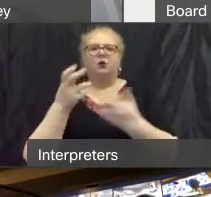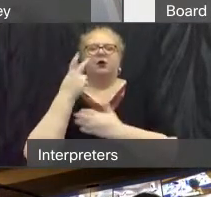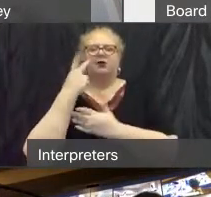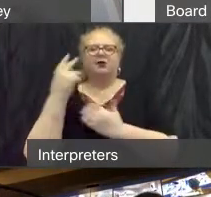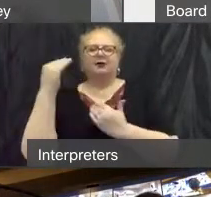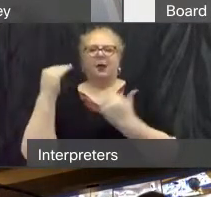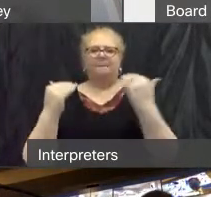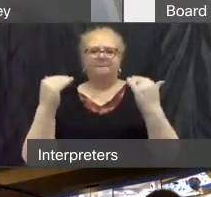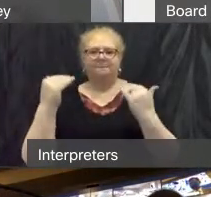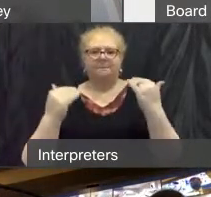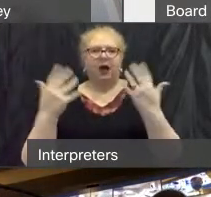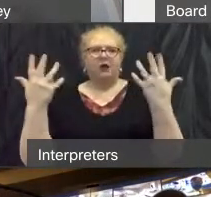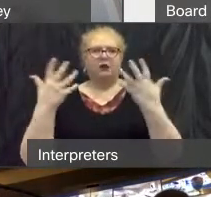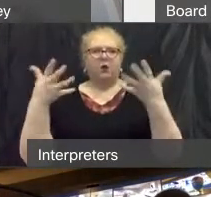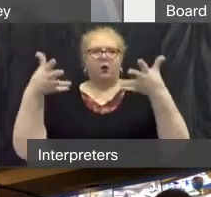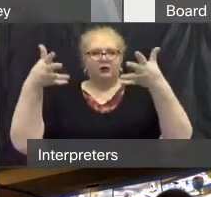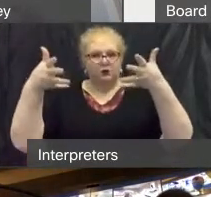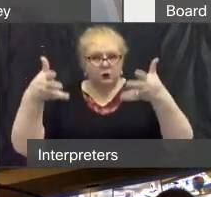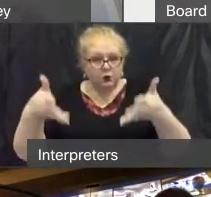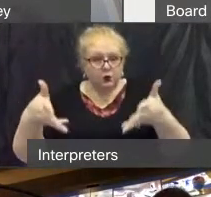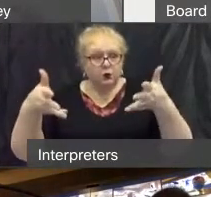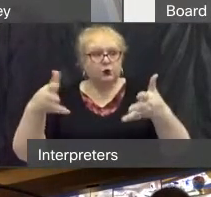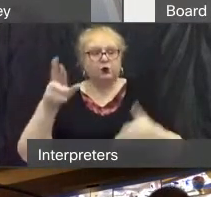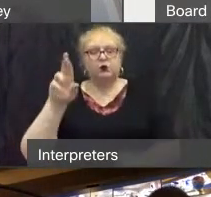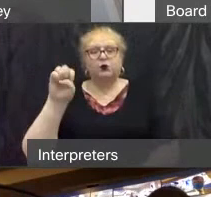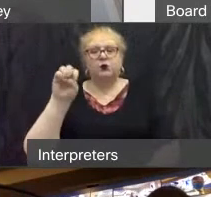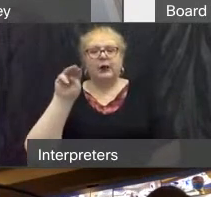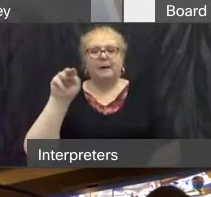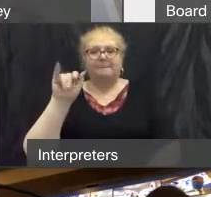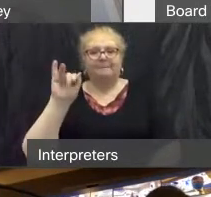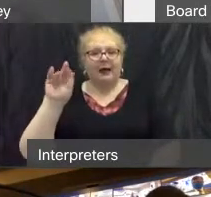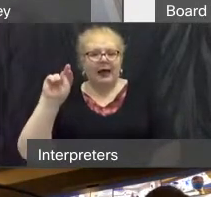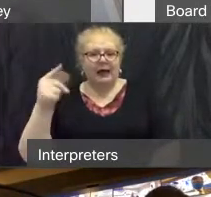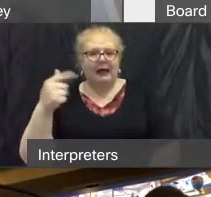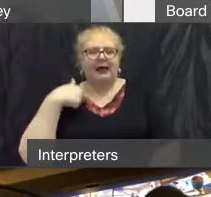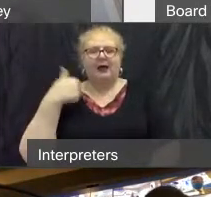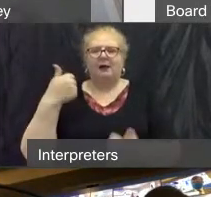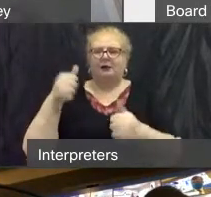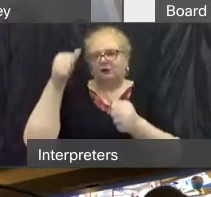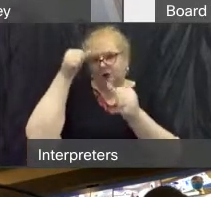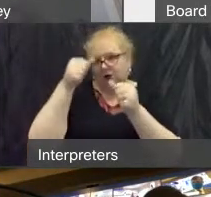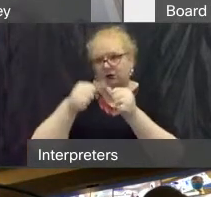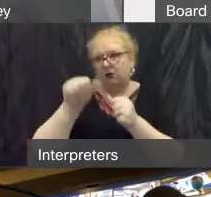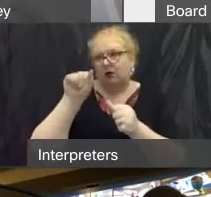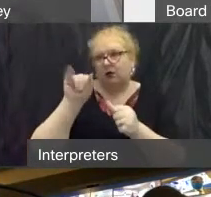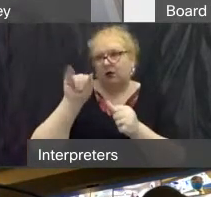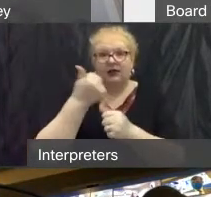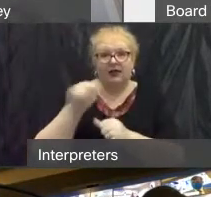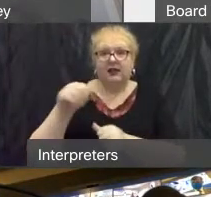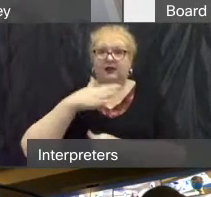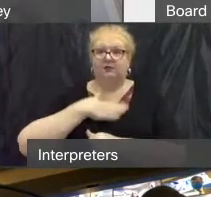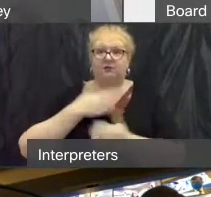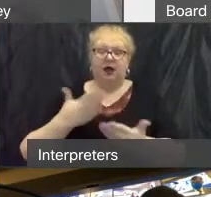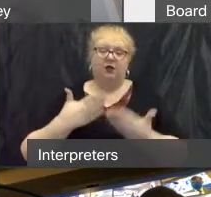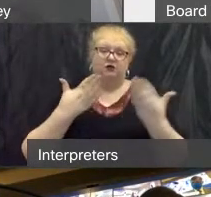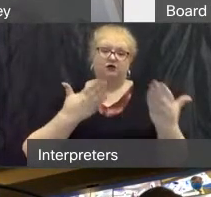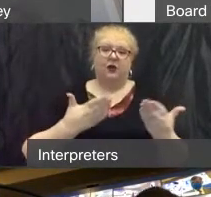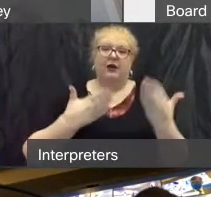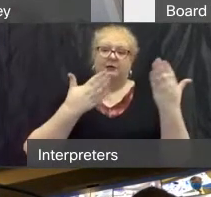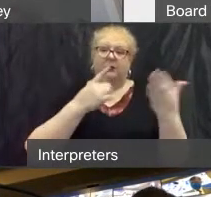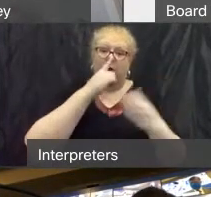was remaining because I'm trying to recall whether or not any of my recommendations were even included, and if they